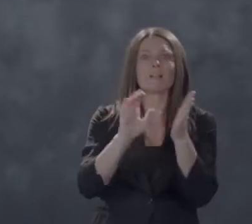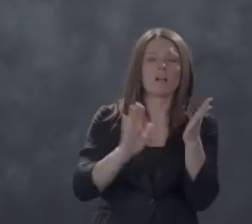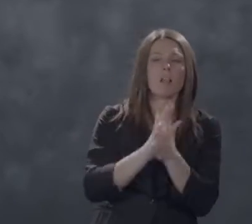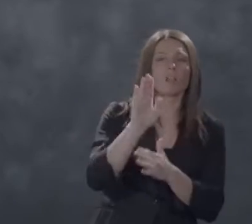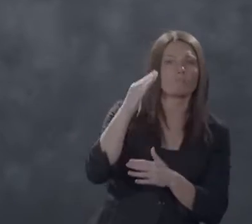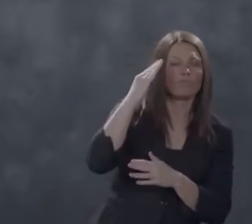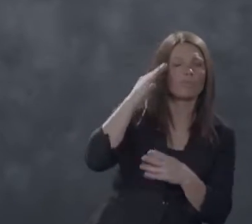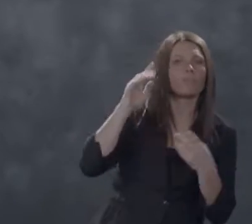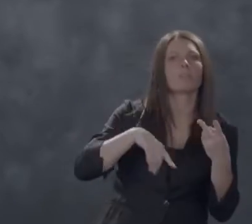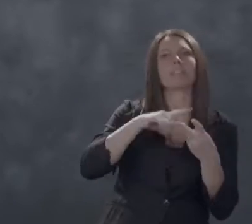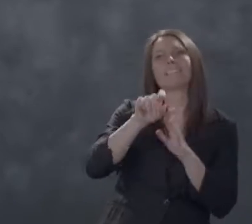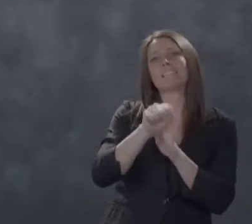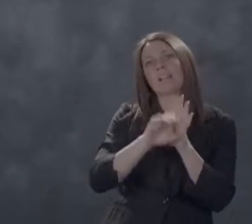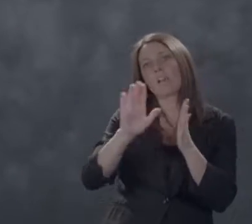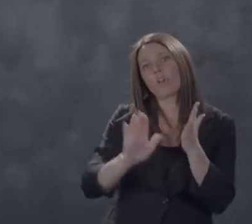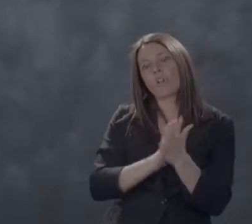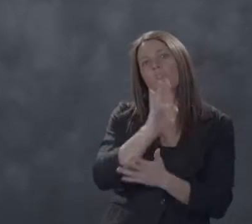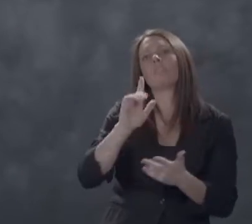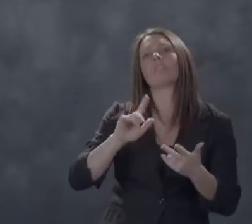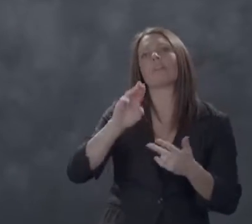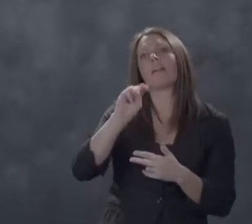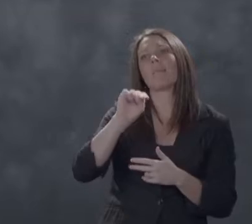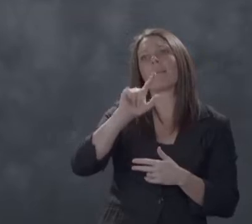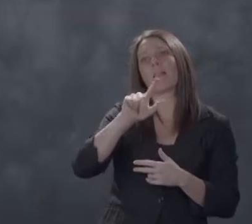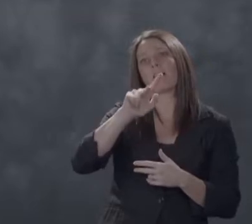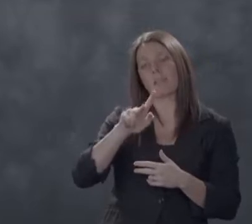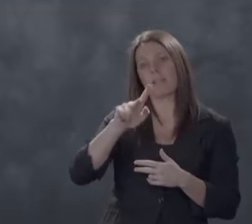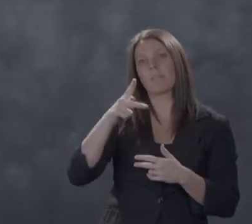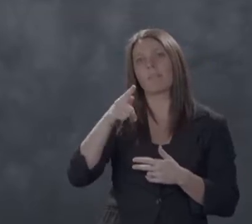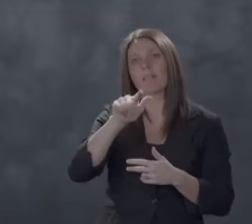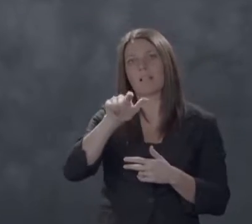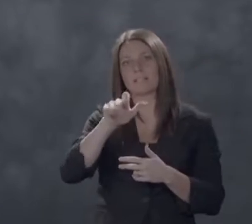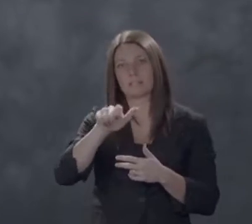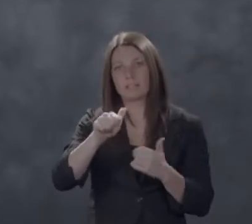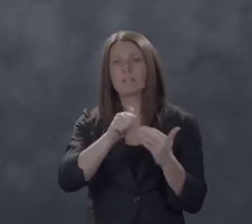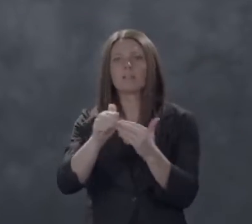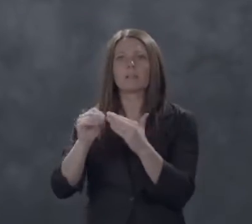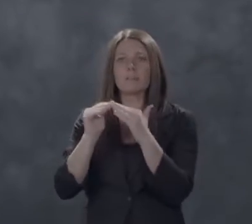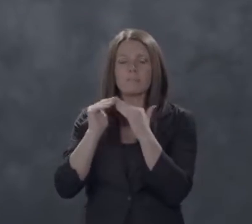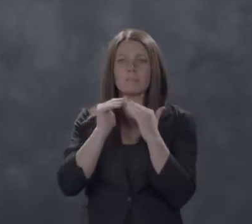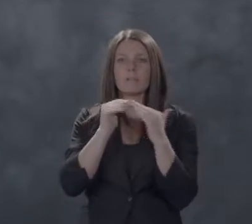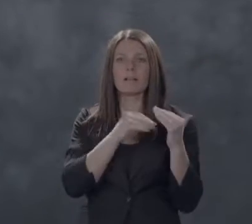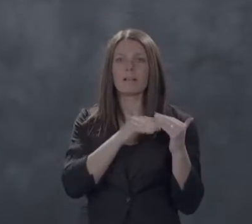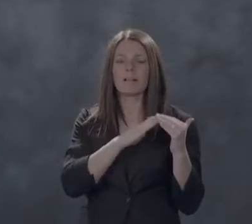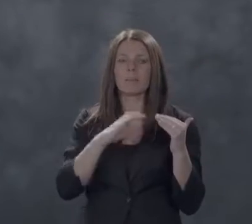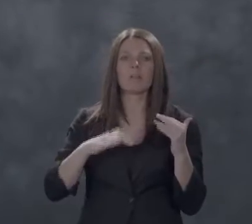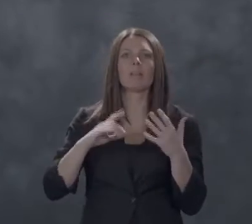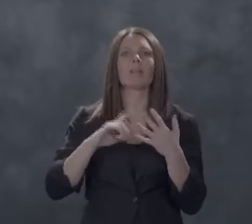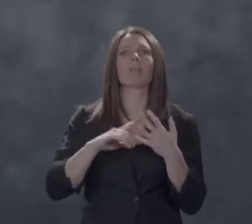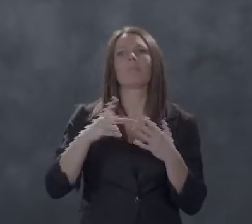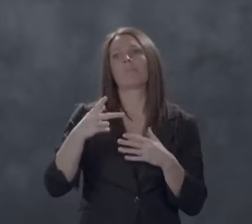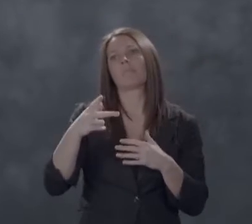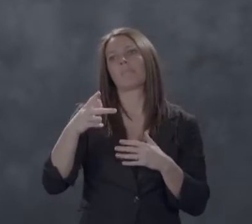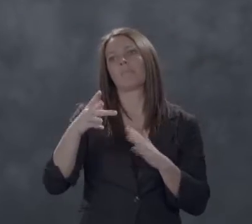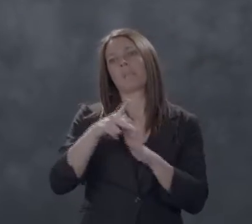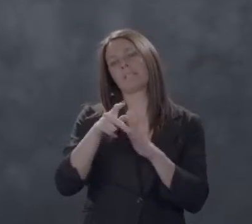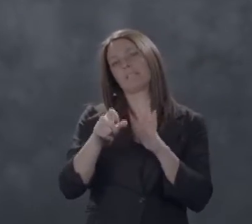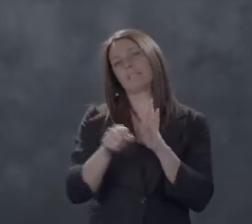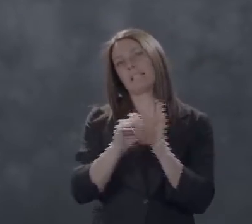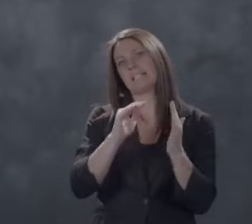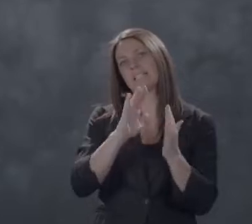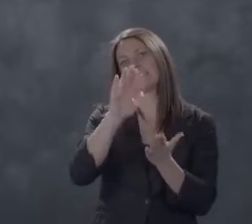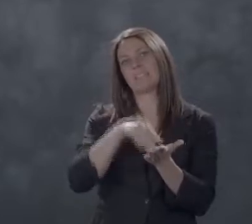Bureau, the State College MLK Plaza Committee, the Penn State Center for Performing Arts,